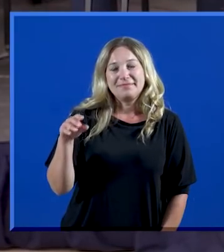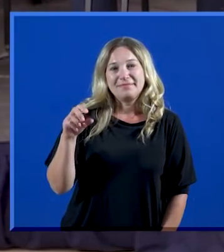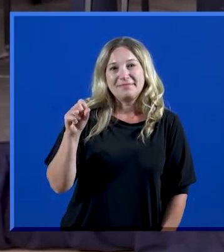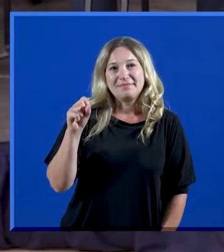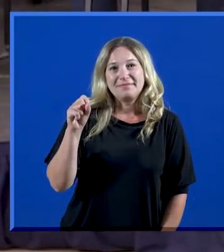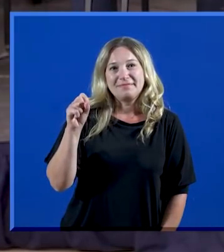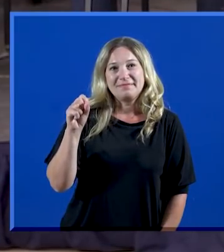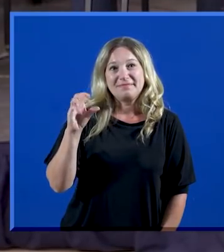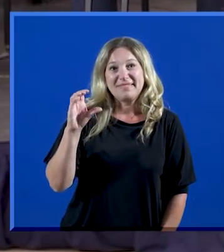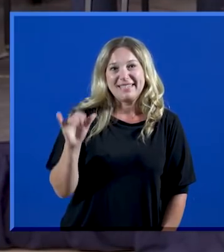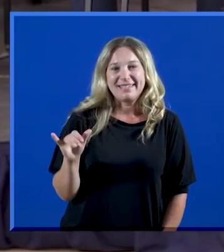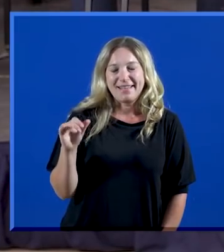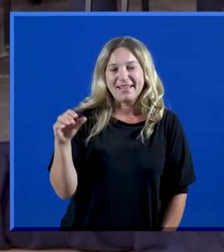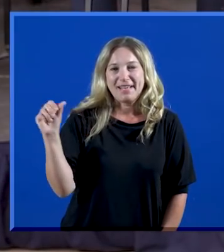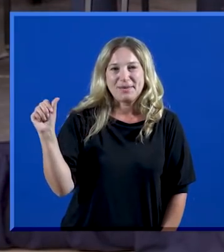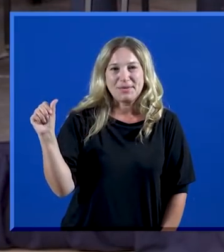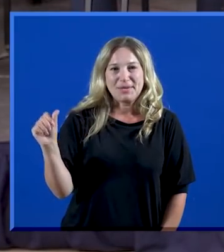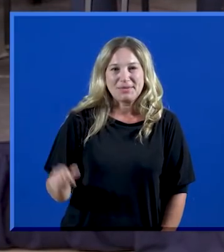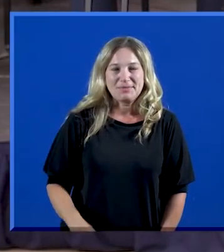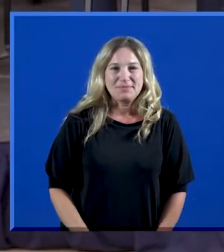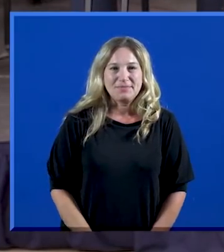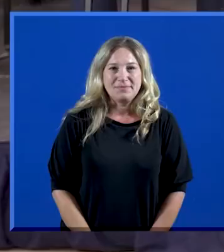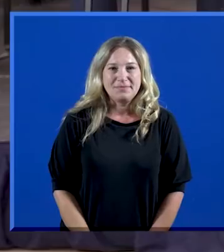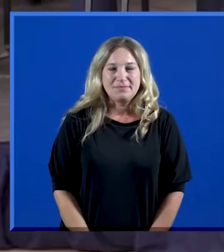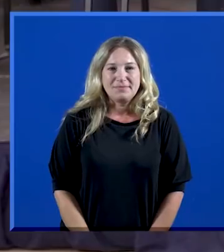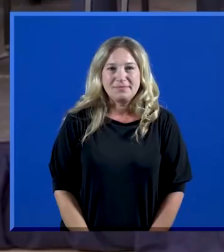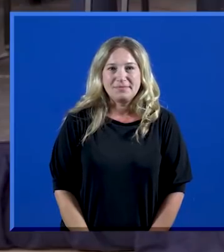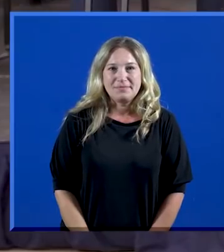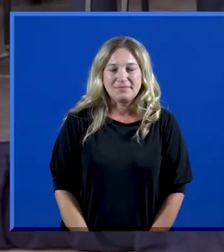Cy Aguilar,